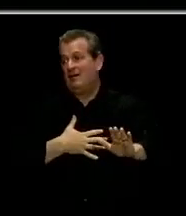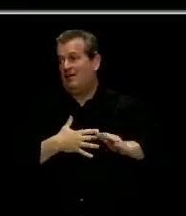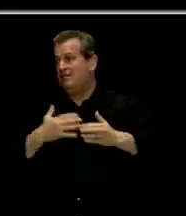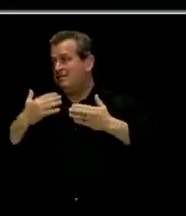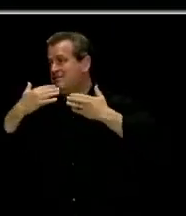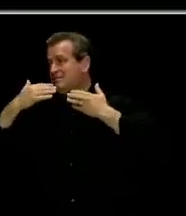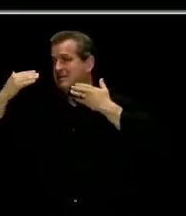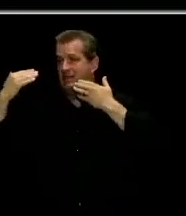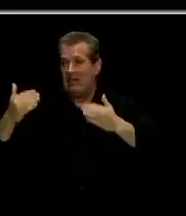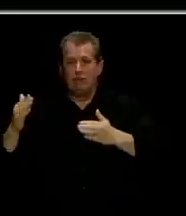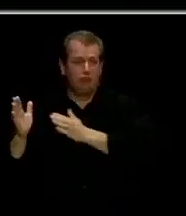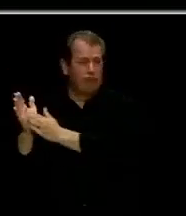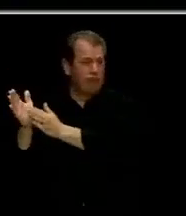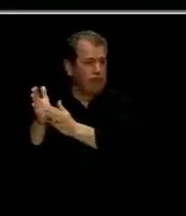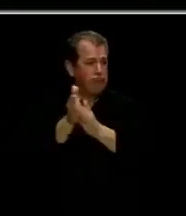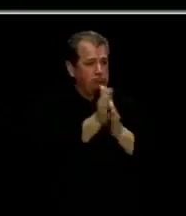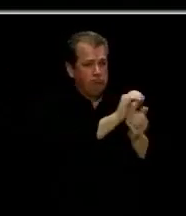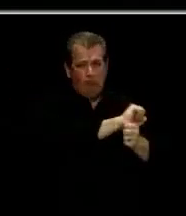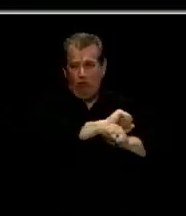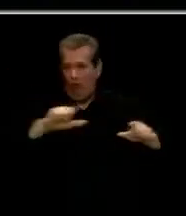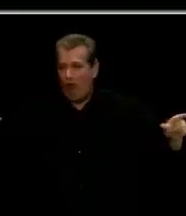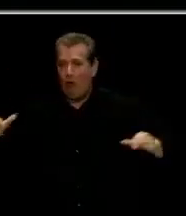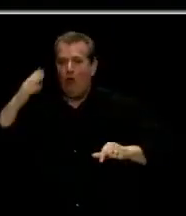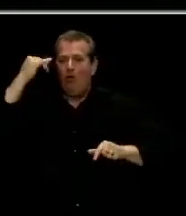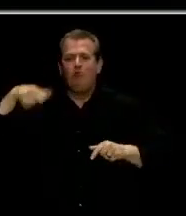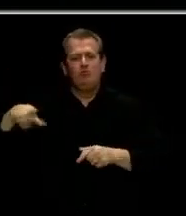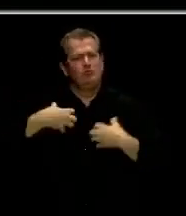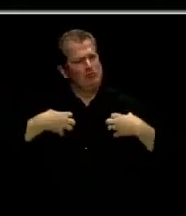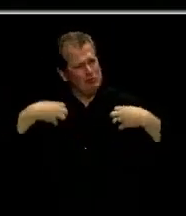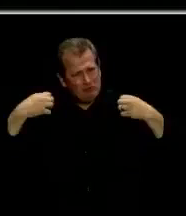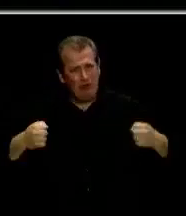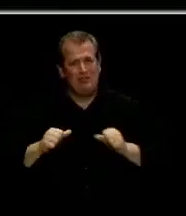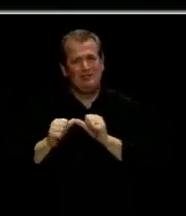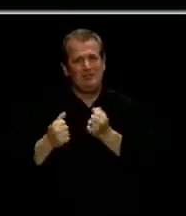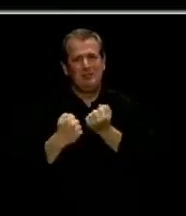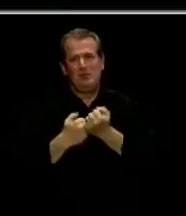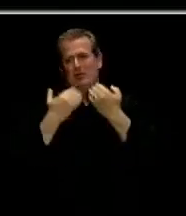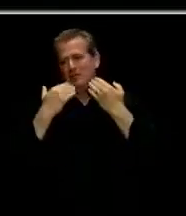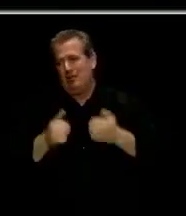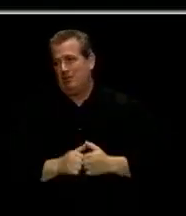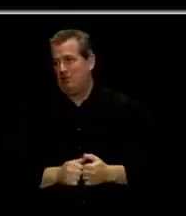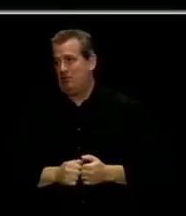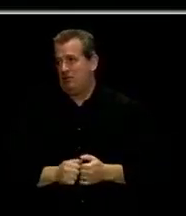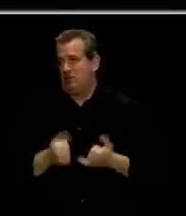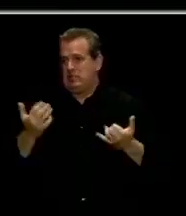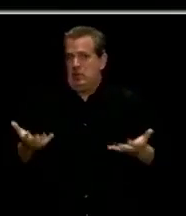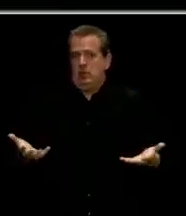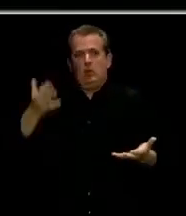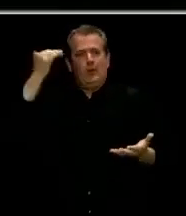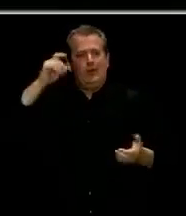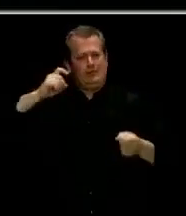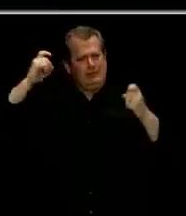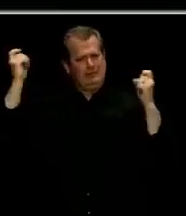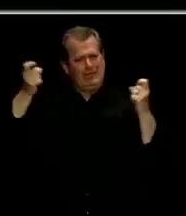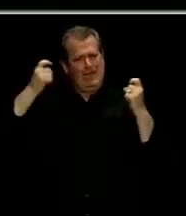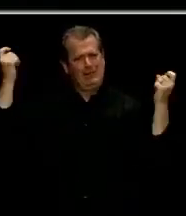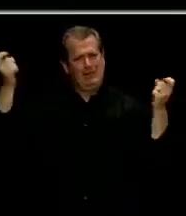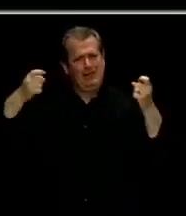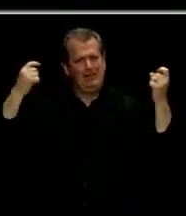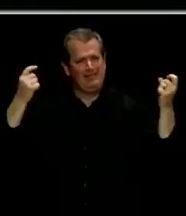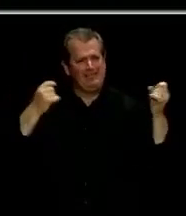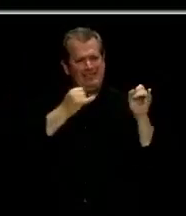for your unwavering strength. And today, we gather here not only to celebrate the incredible achievements